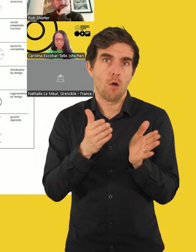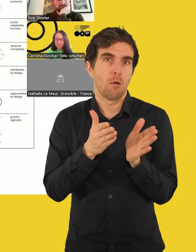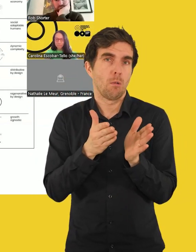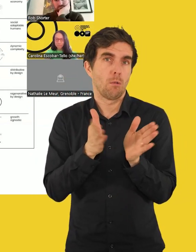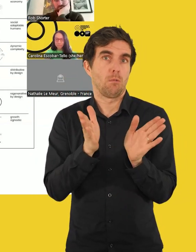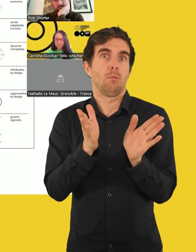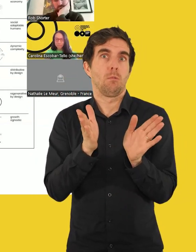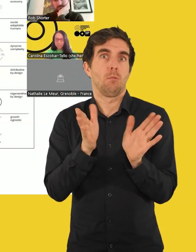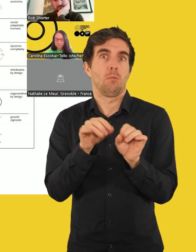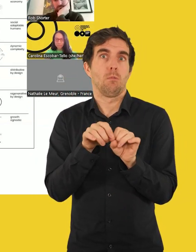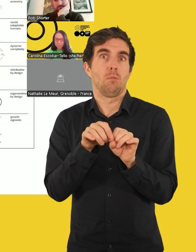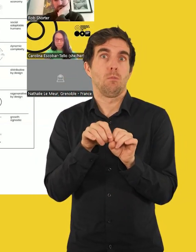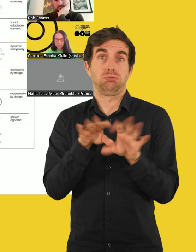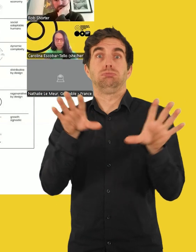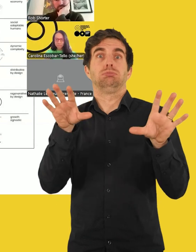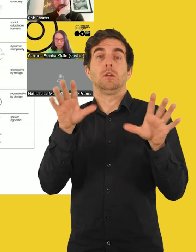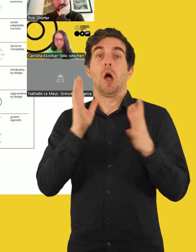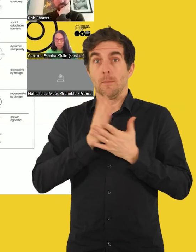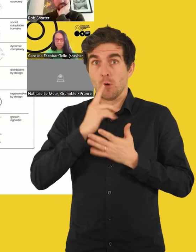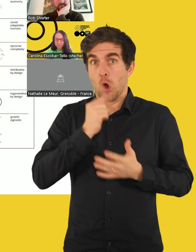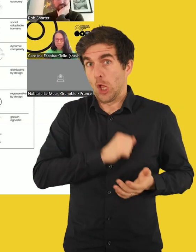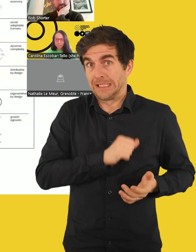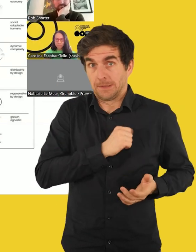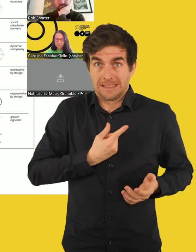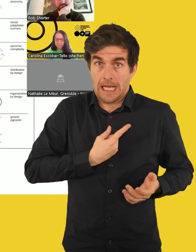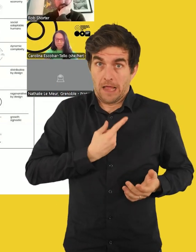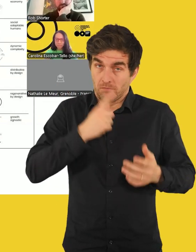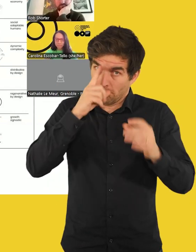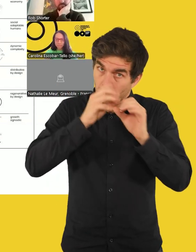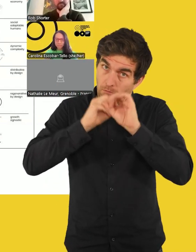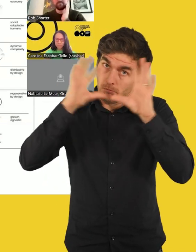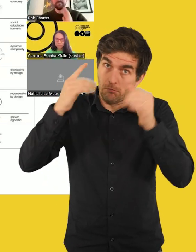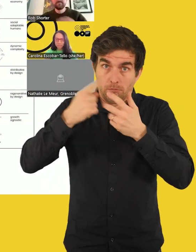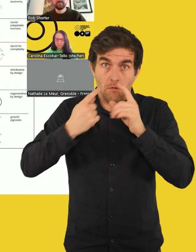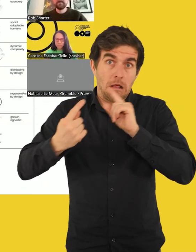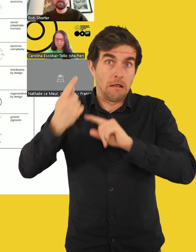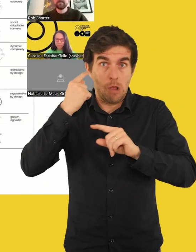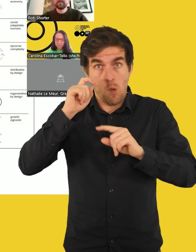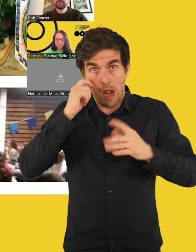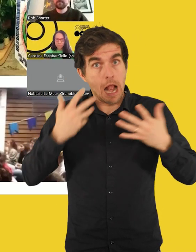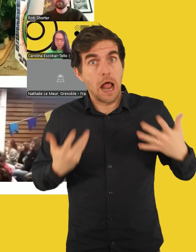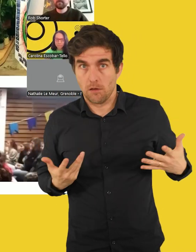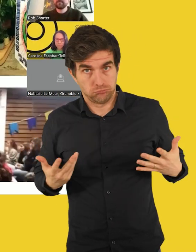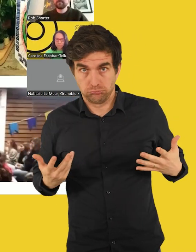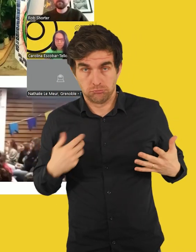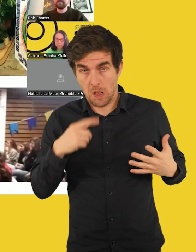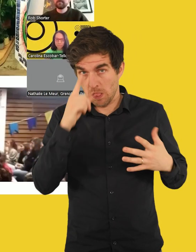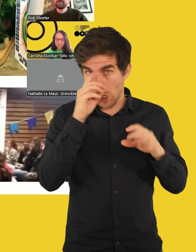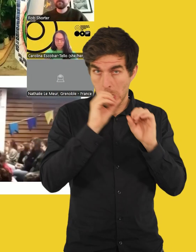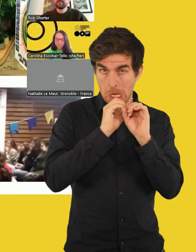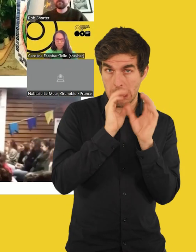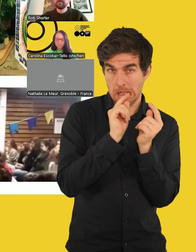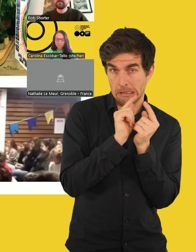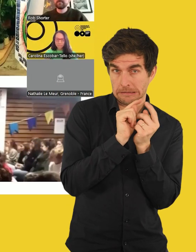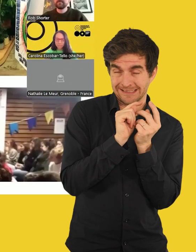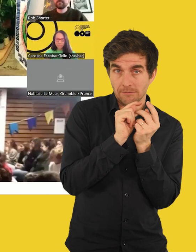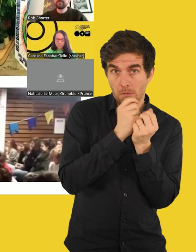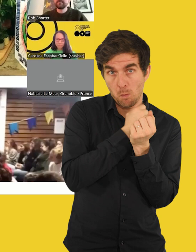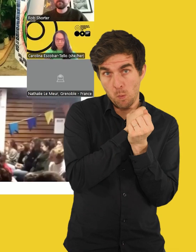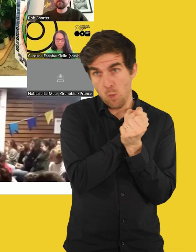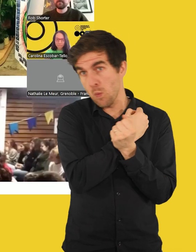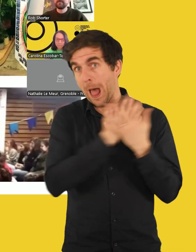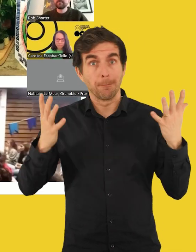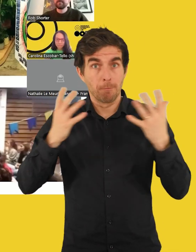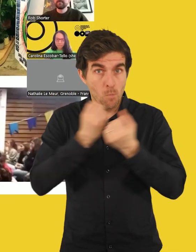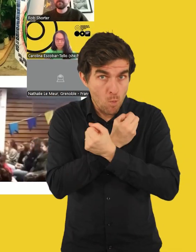That had way more traction than I personally remotely imagined. The really thrilling thing was what people started